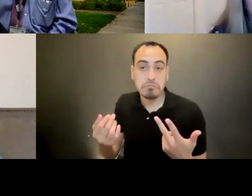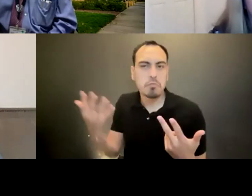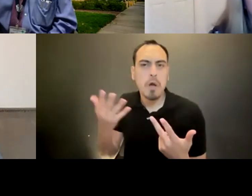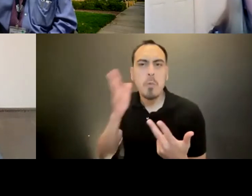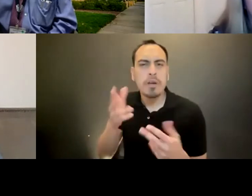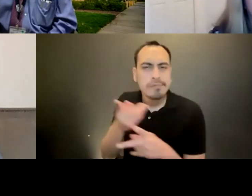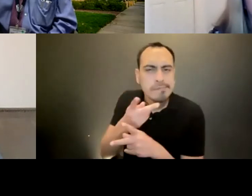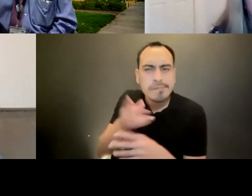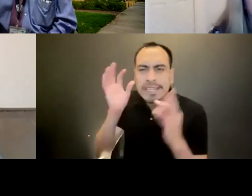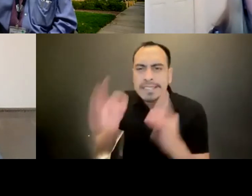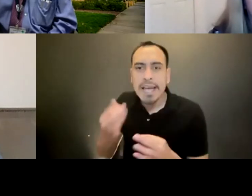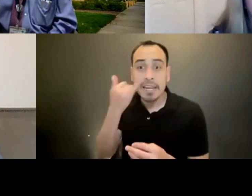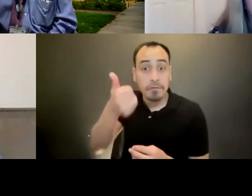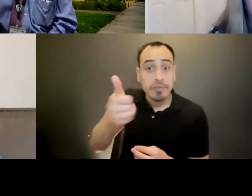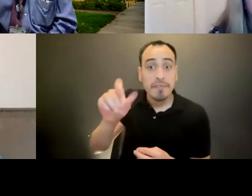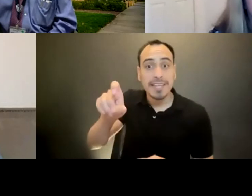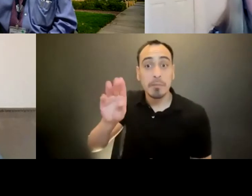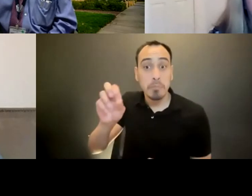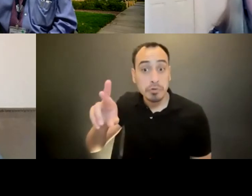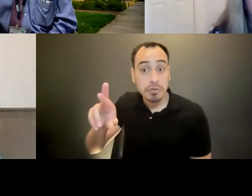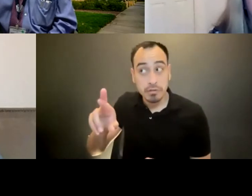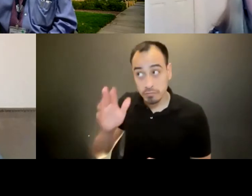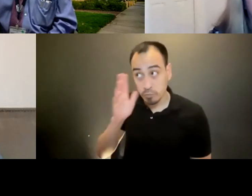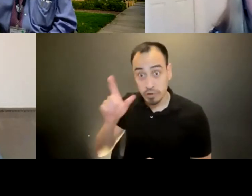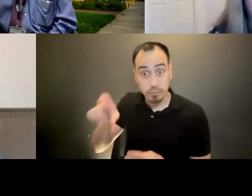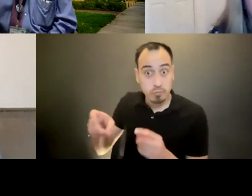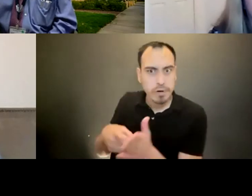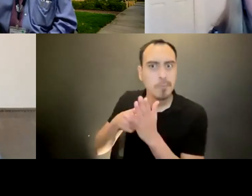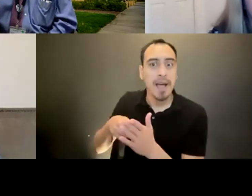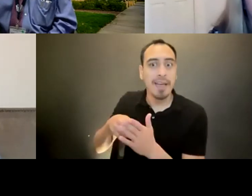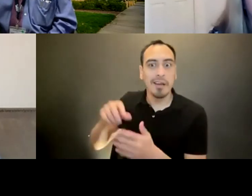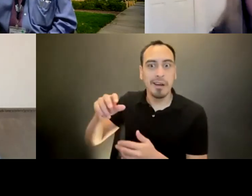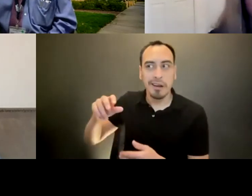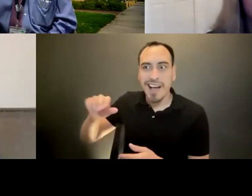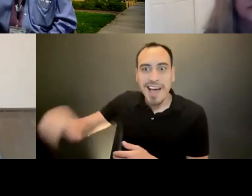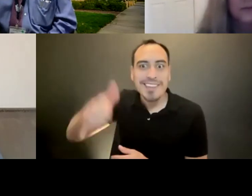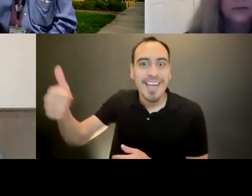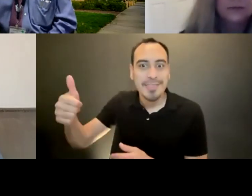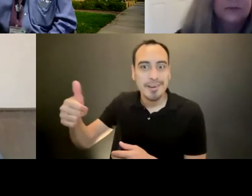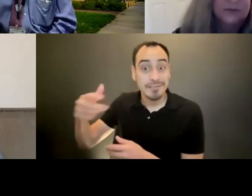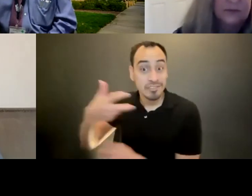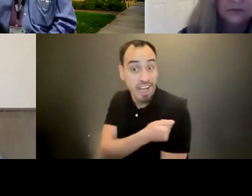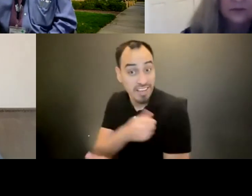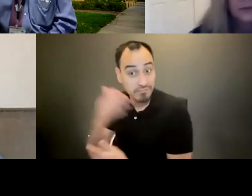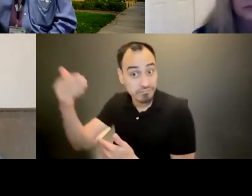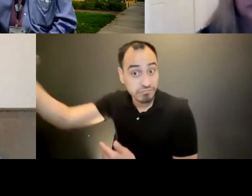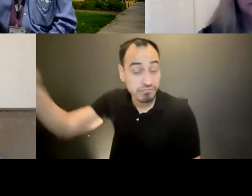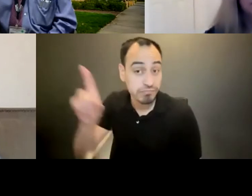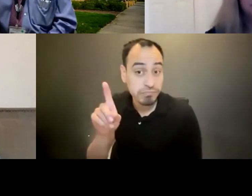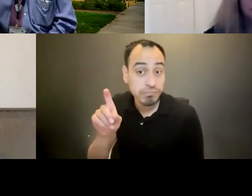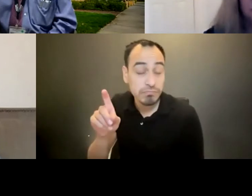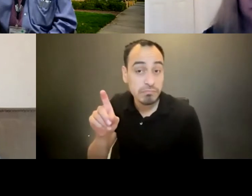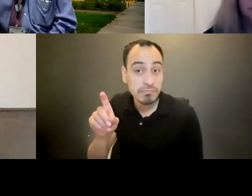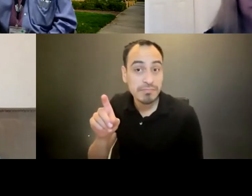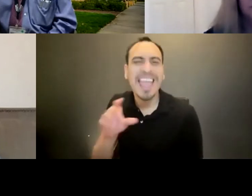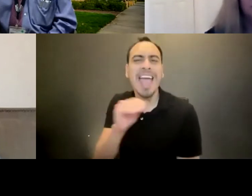will there be a need for an additional shot in the future? And also along those lines, will we have to